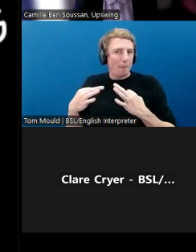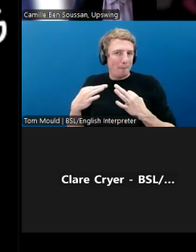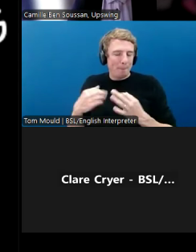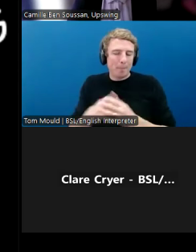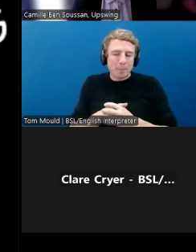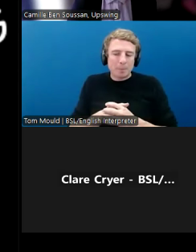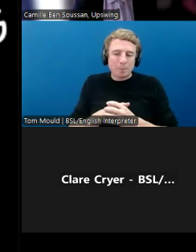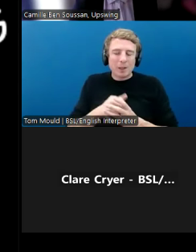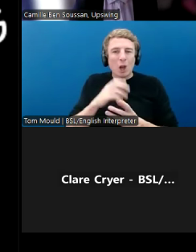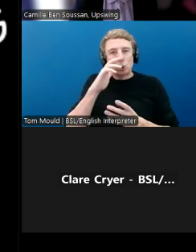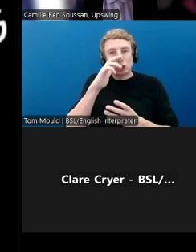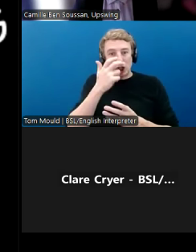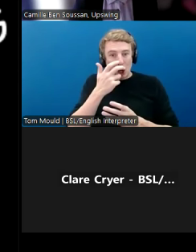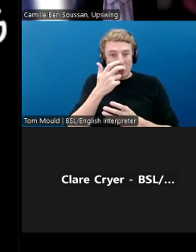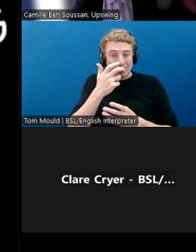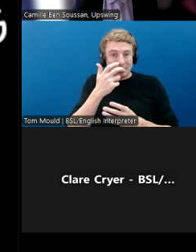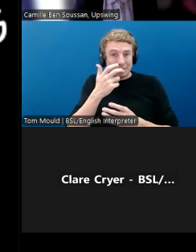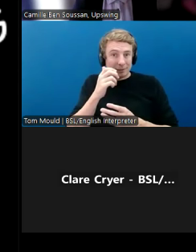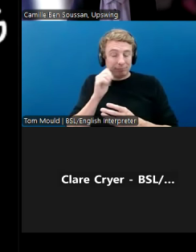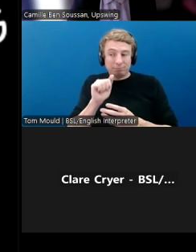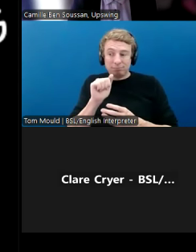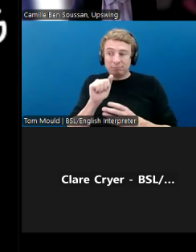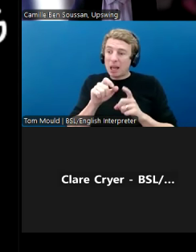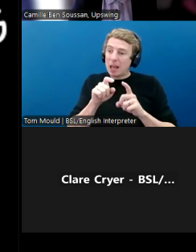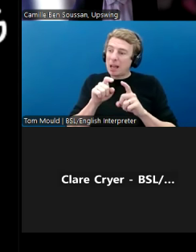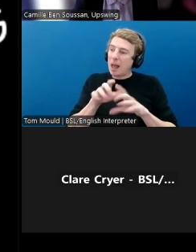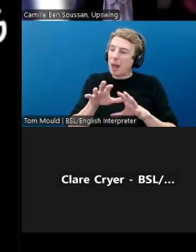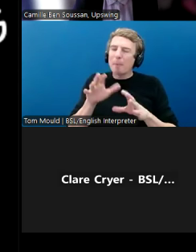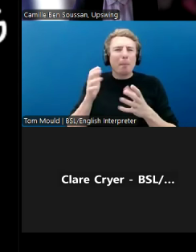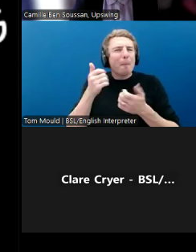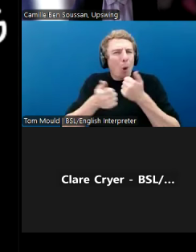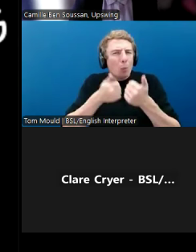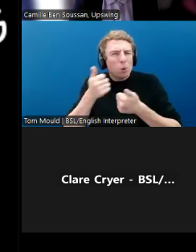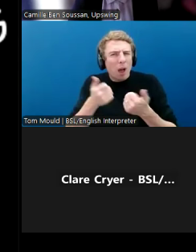is recognized everywhere, and it's a powerful tool to break down barriers.